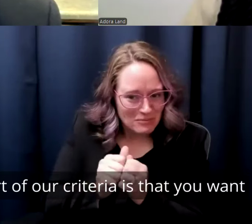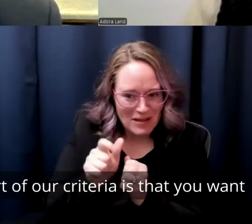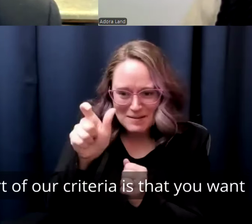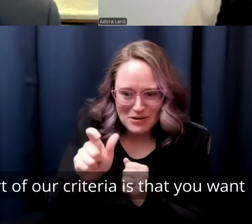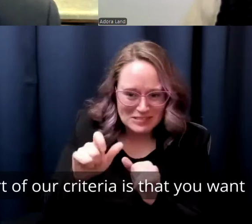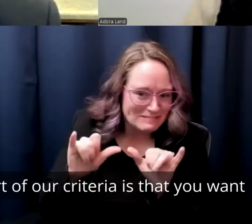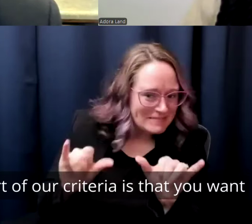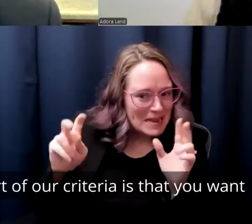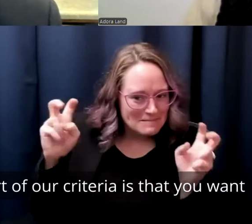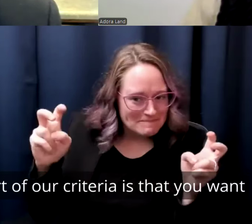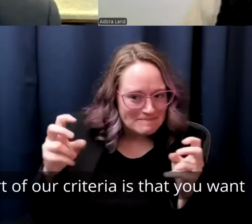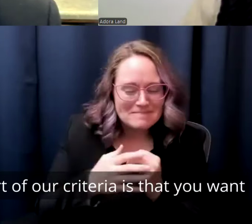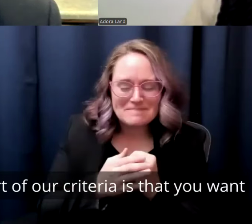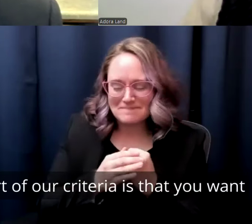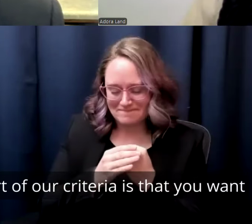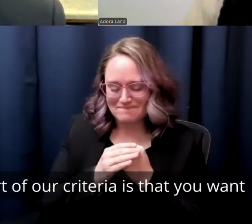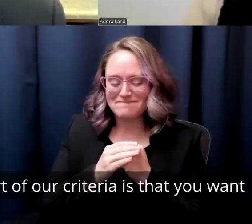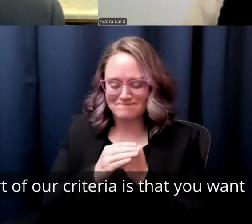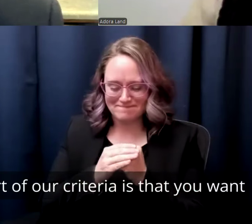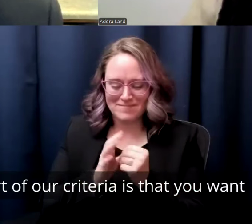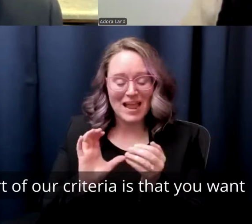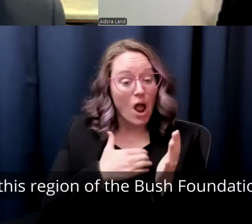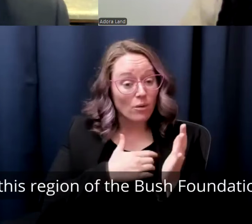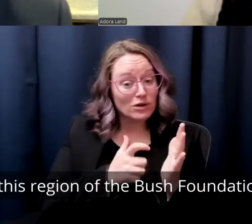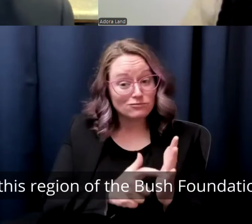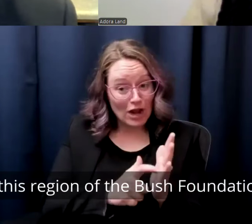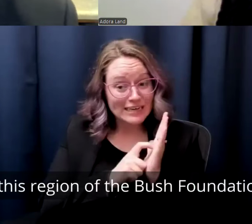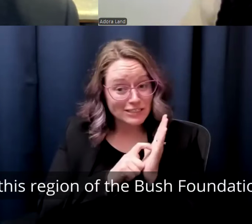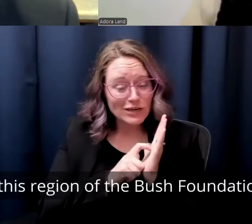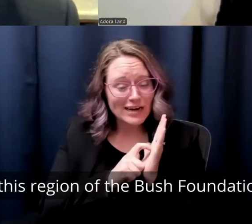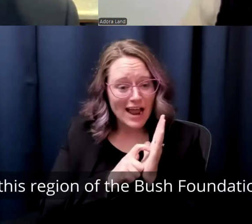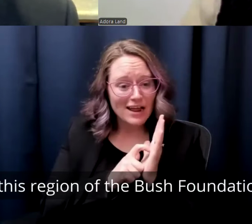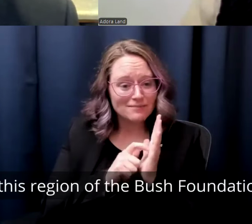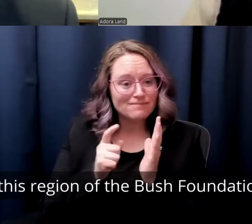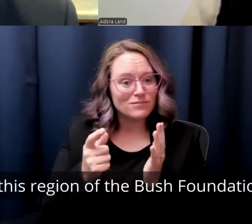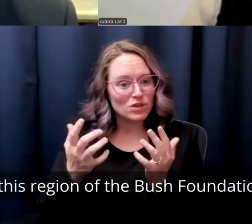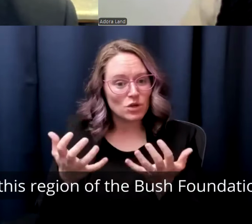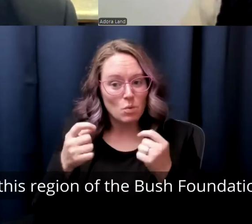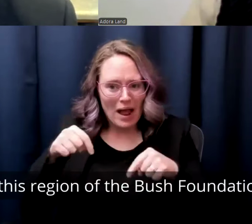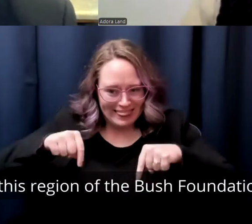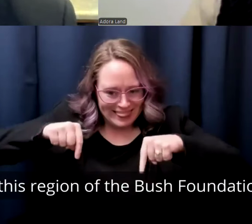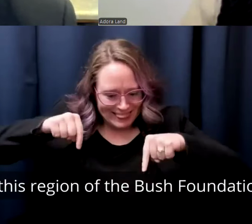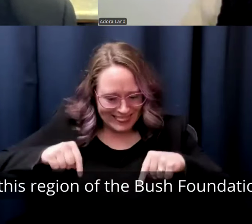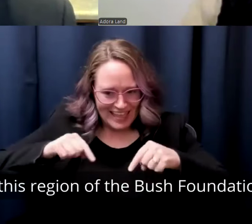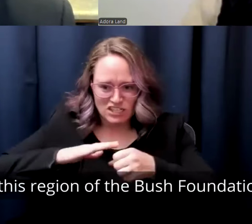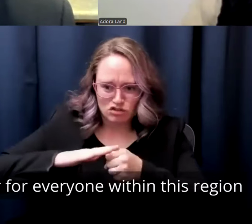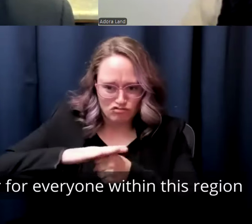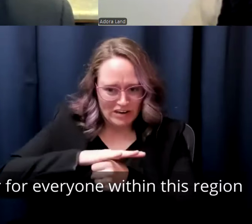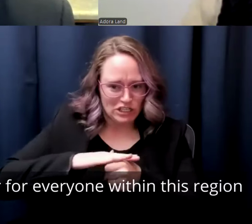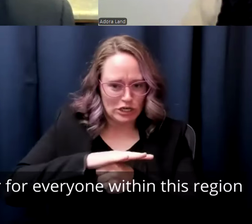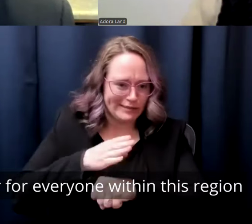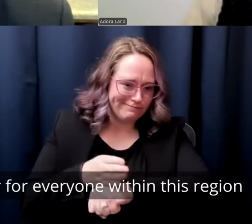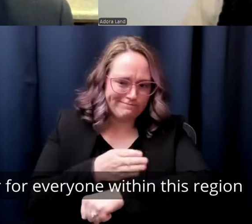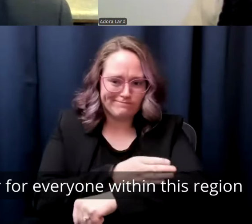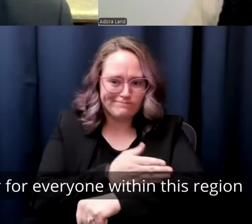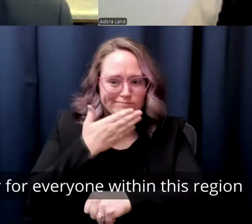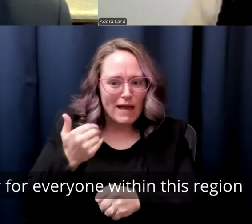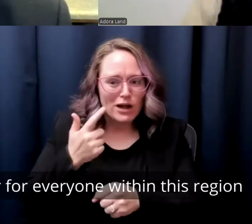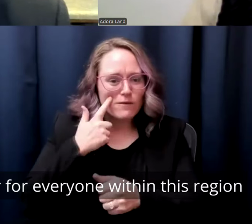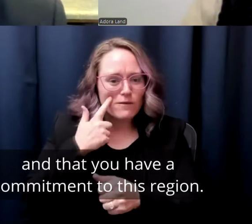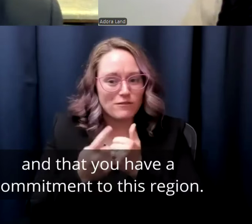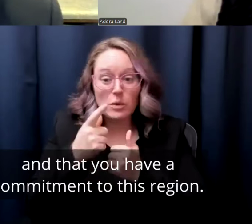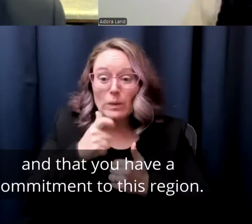of our criteria is that you want to make this region of the Bush Foundation better for everyone within